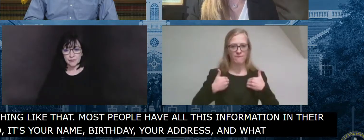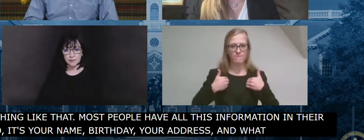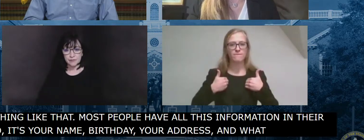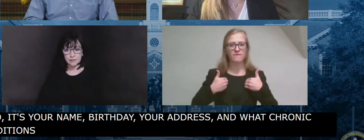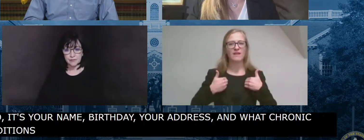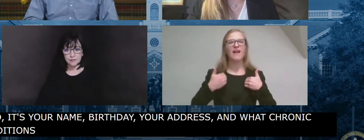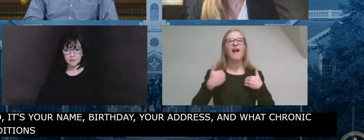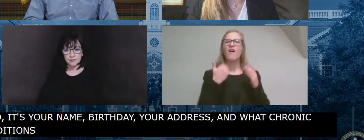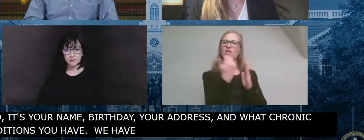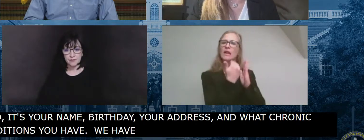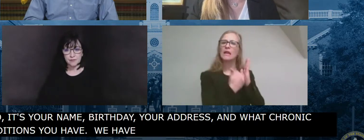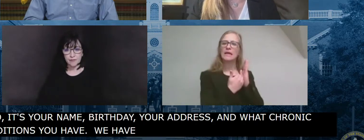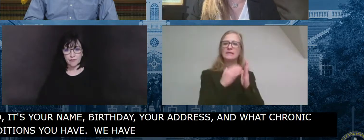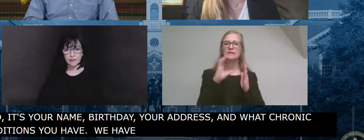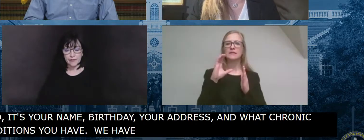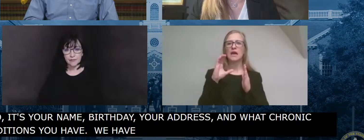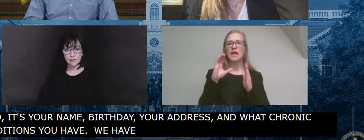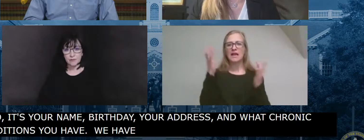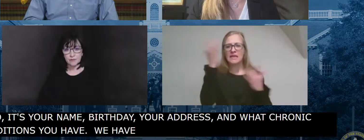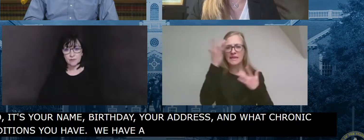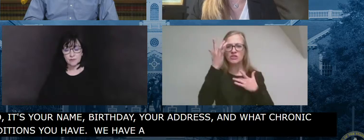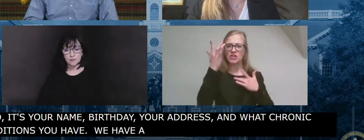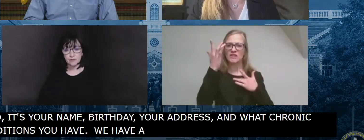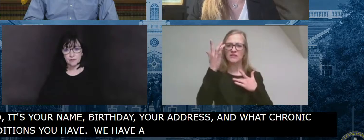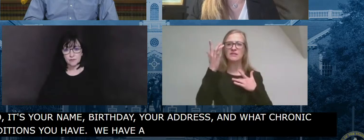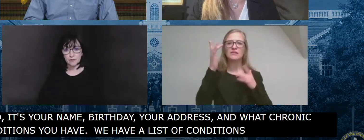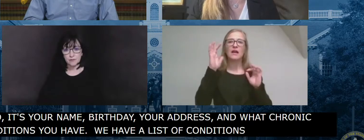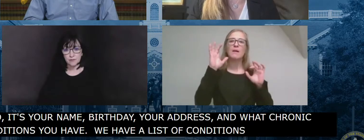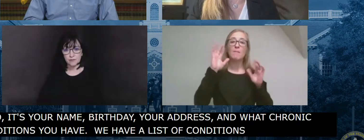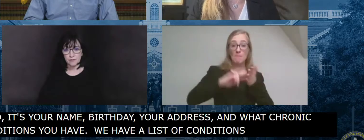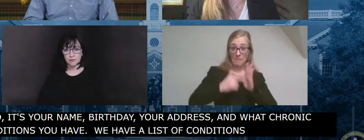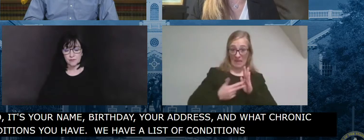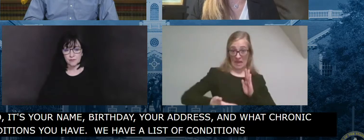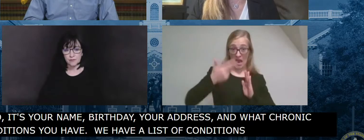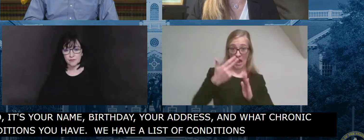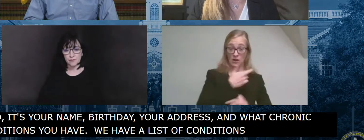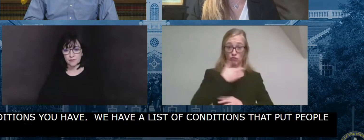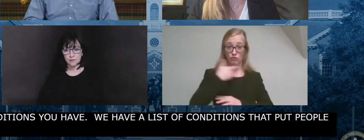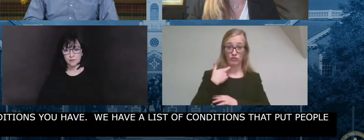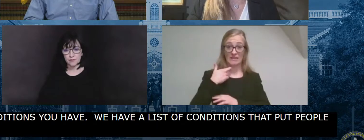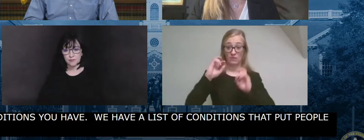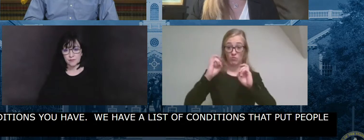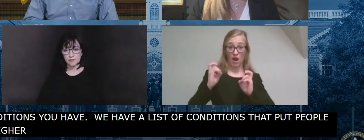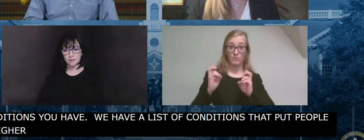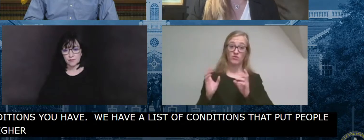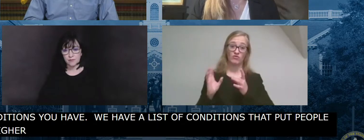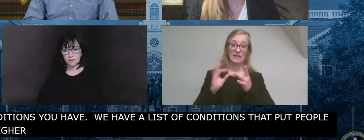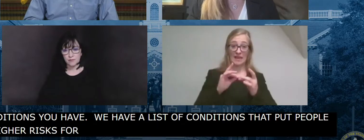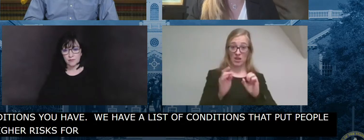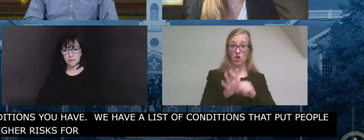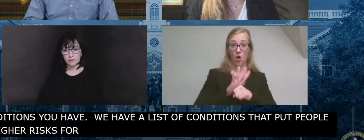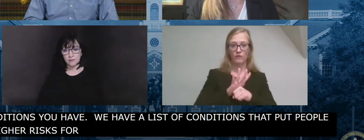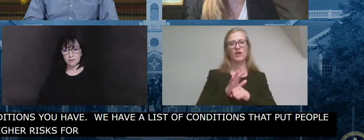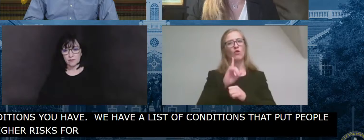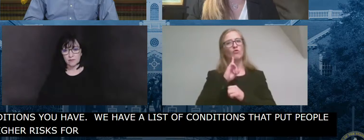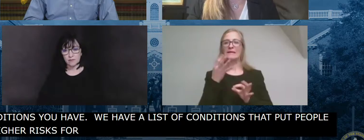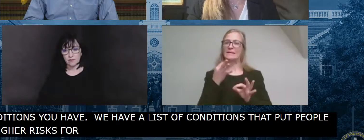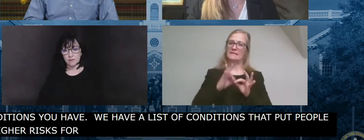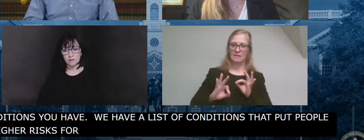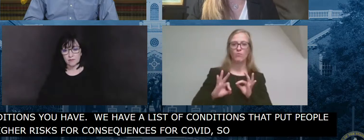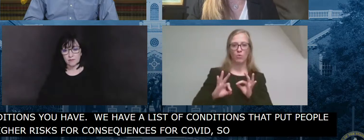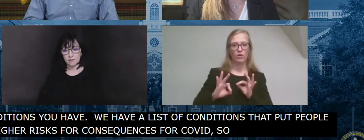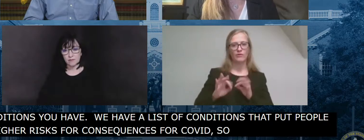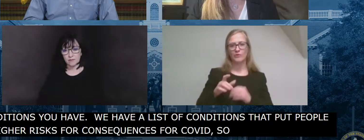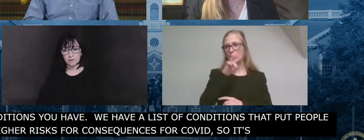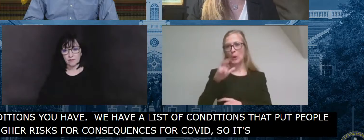of conditions that put people at higher risk of consequences for COVID-19. So again, it's really pretty simple. You really don't